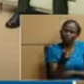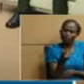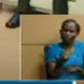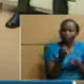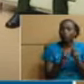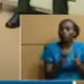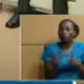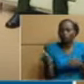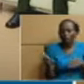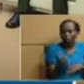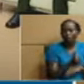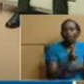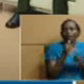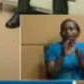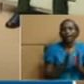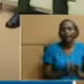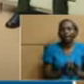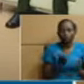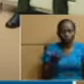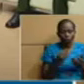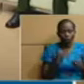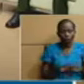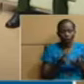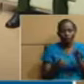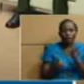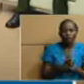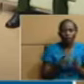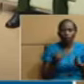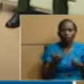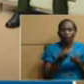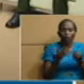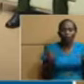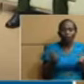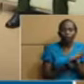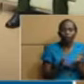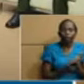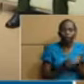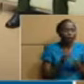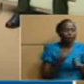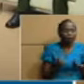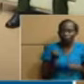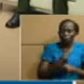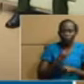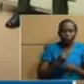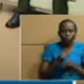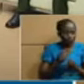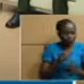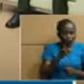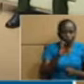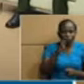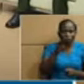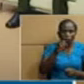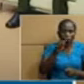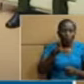about their legal obligations to the people they employ. Majority of Ugandans are not formally employed. They don't save with